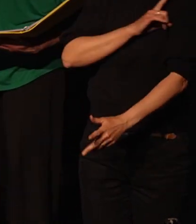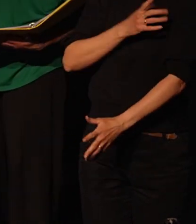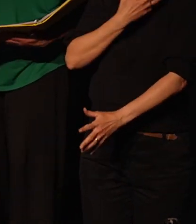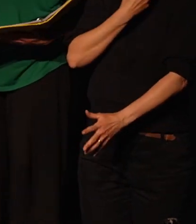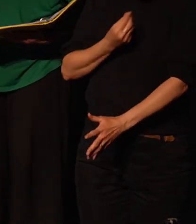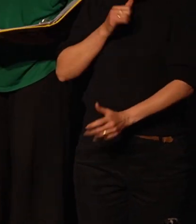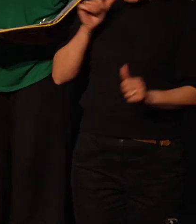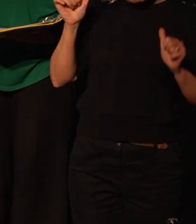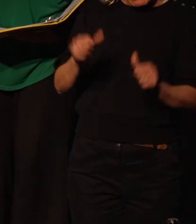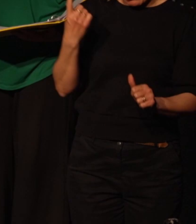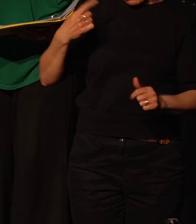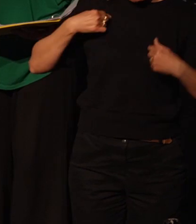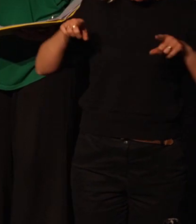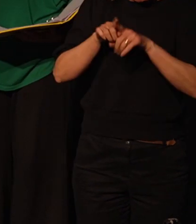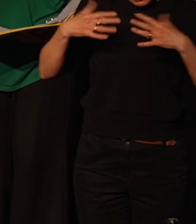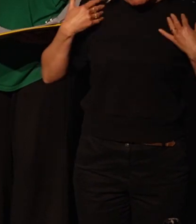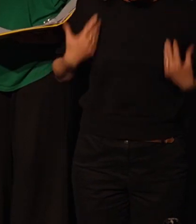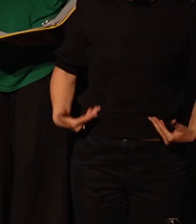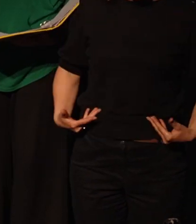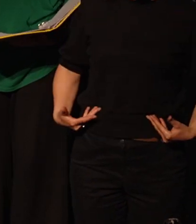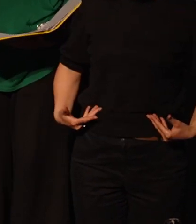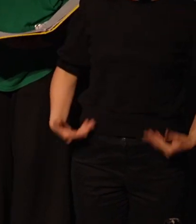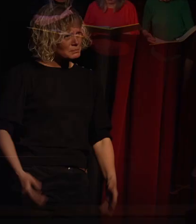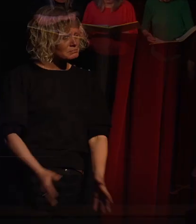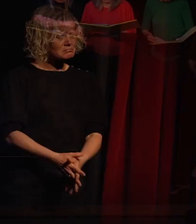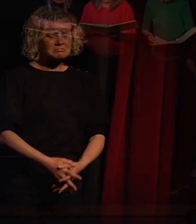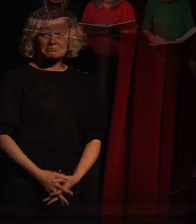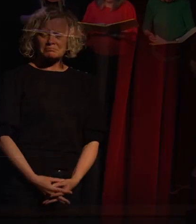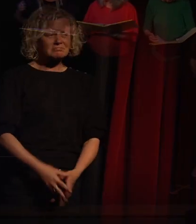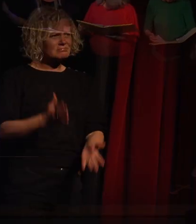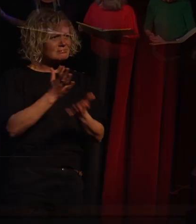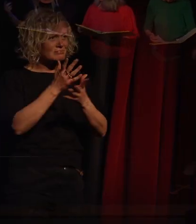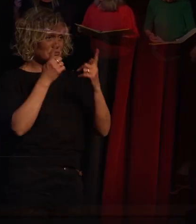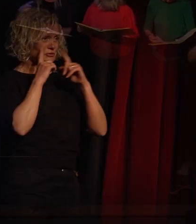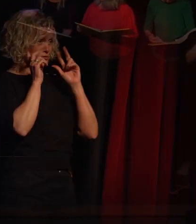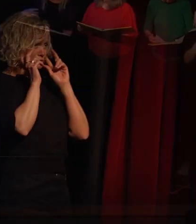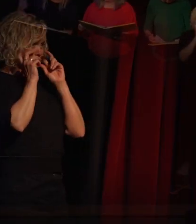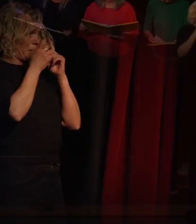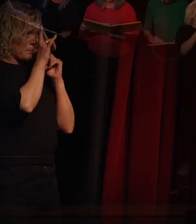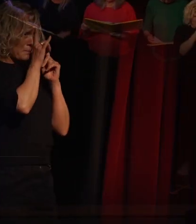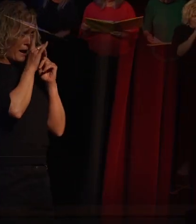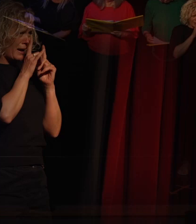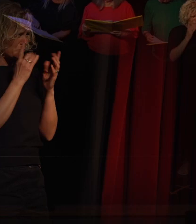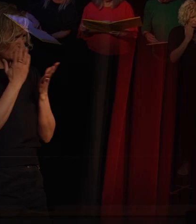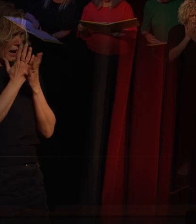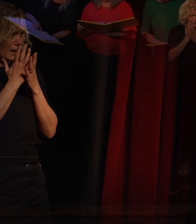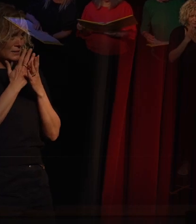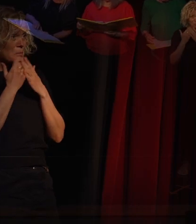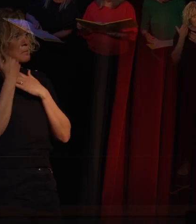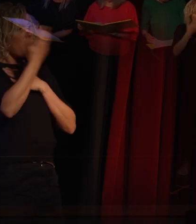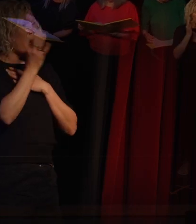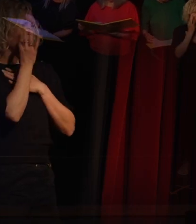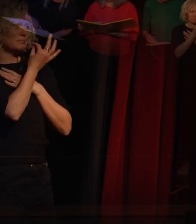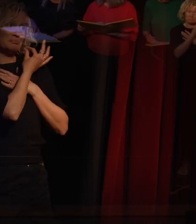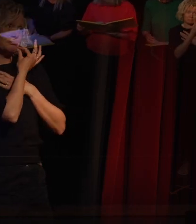fella ever once prefer a usual girl like me? Her cheeks are a pretty shade of pink, but not any pinker